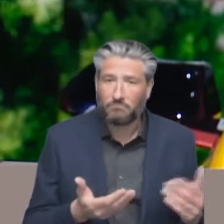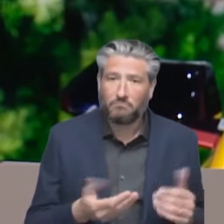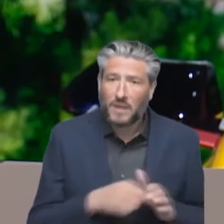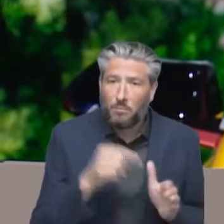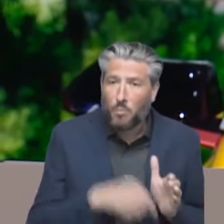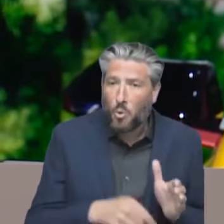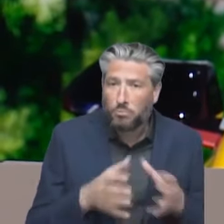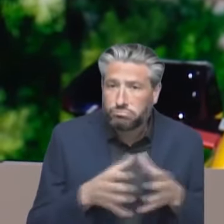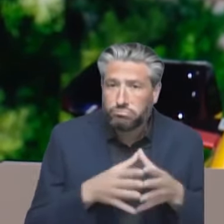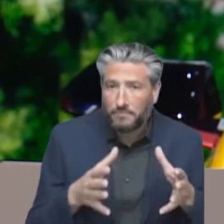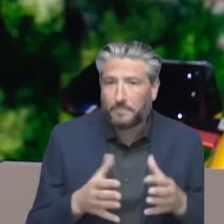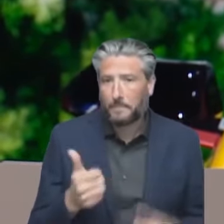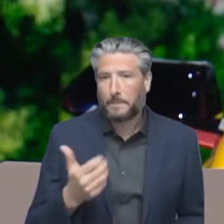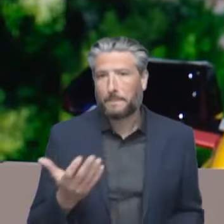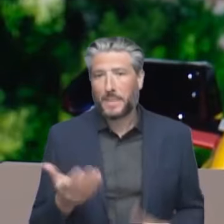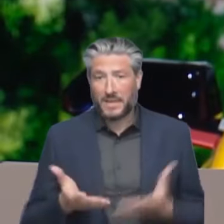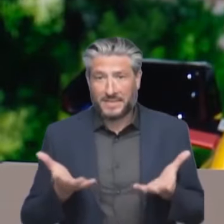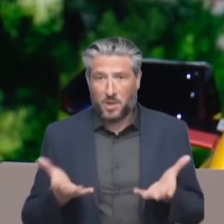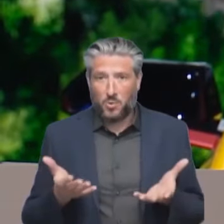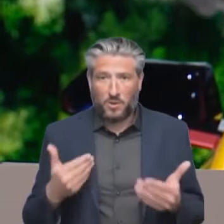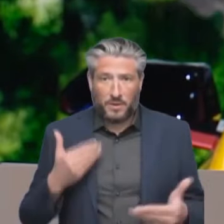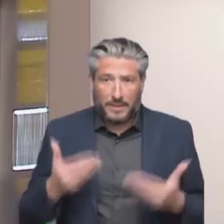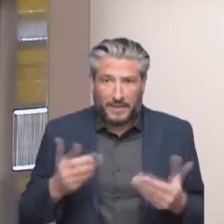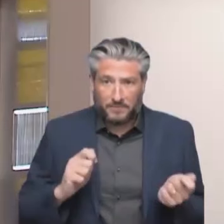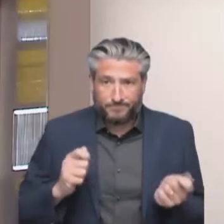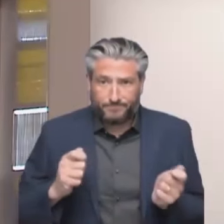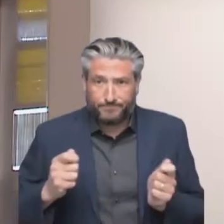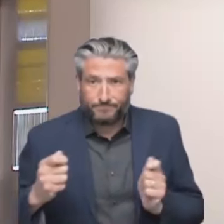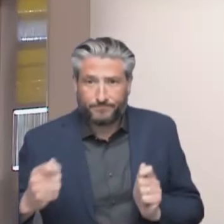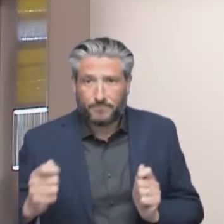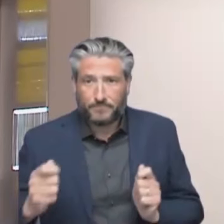a transition towards electric cars, and we're looking at,